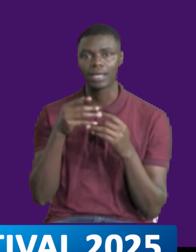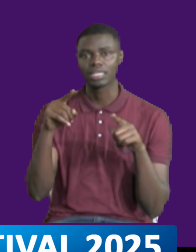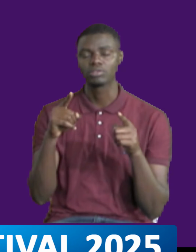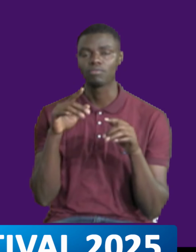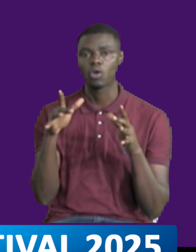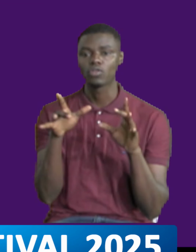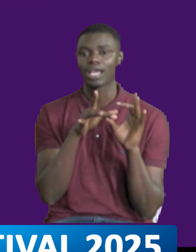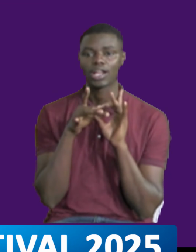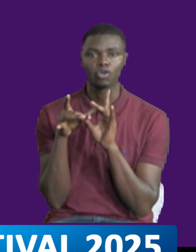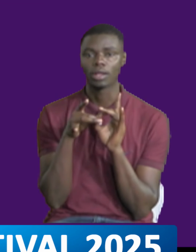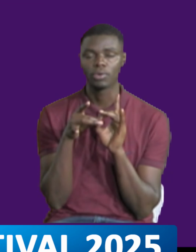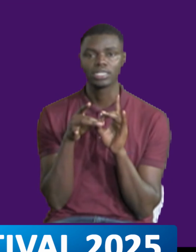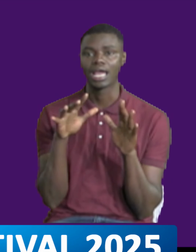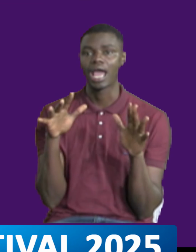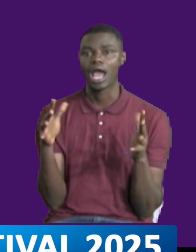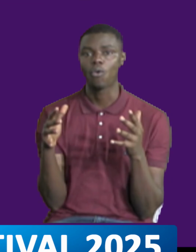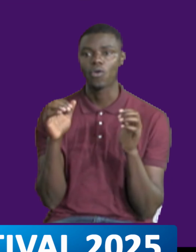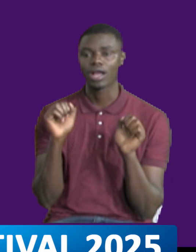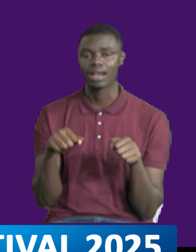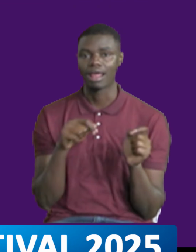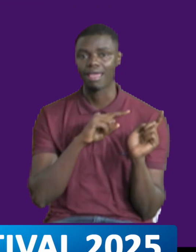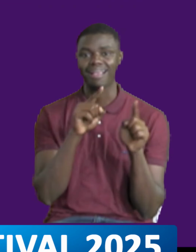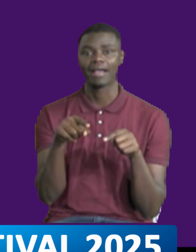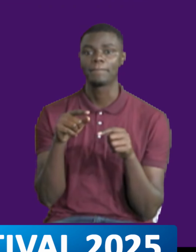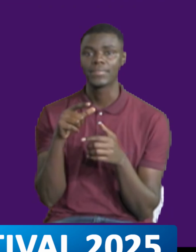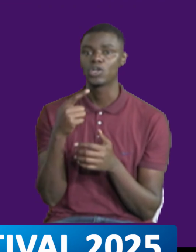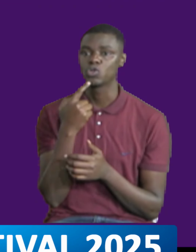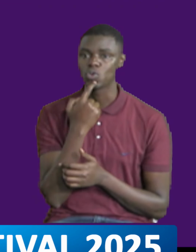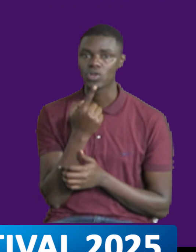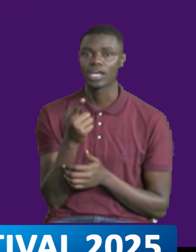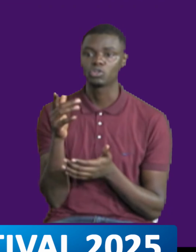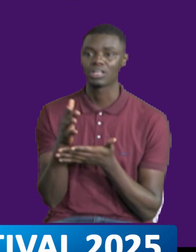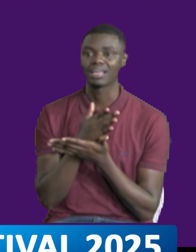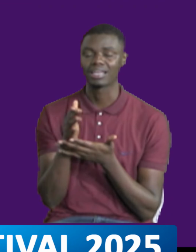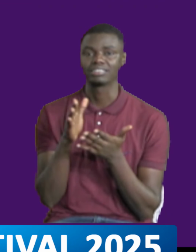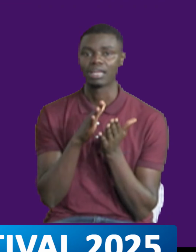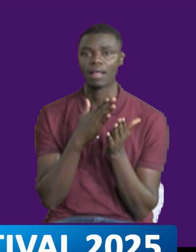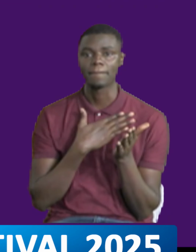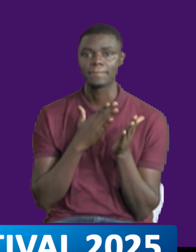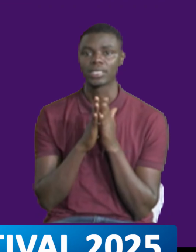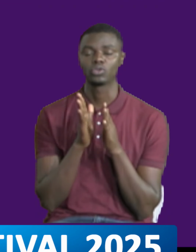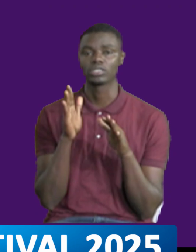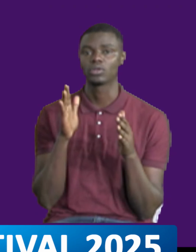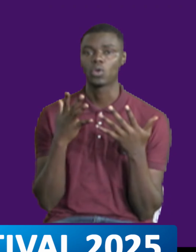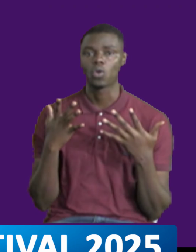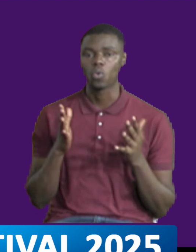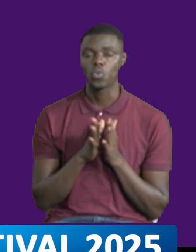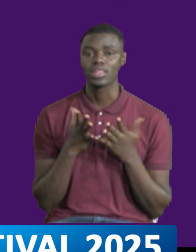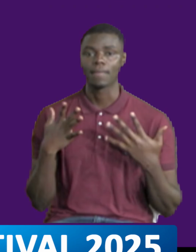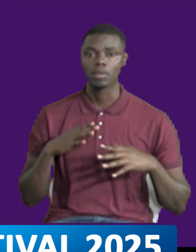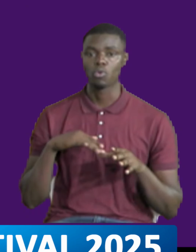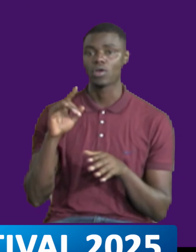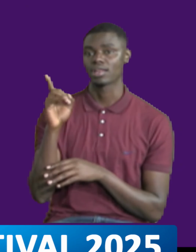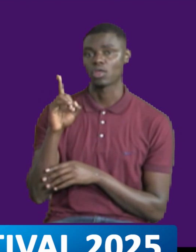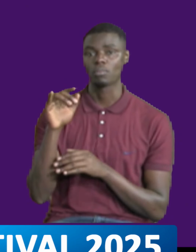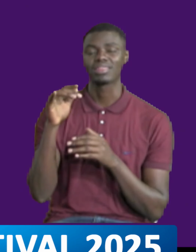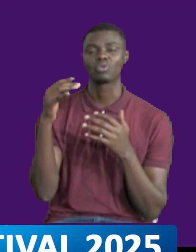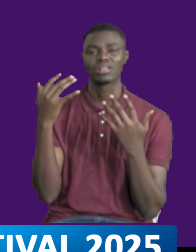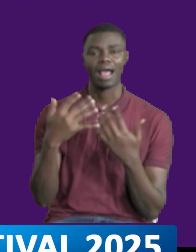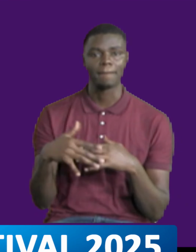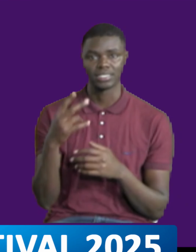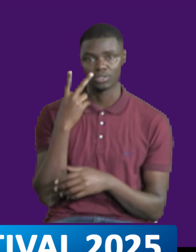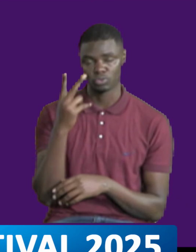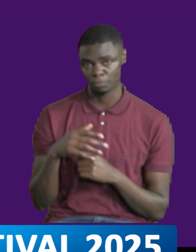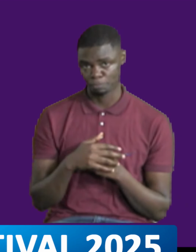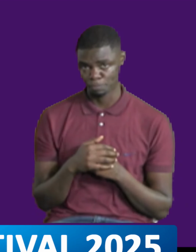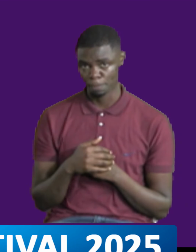collaborate. How can I come to Canada so I can share these stories with people in Nairobi. So that was amazing to see.